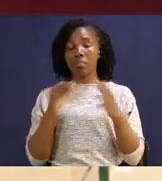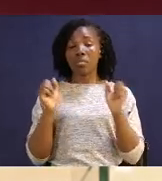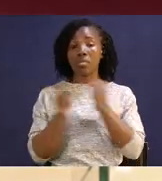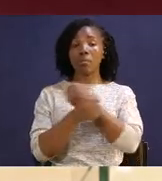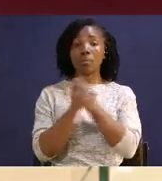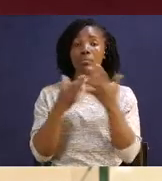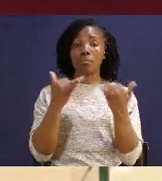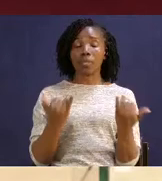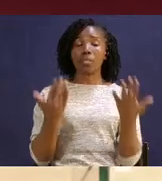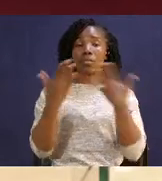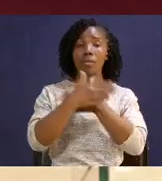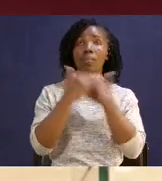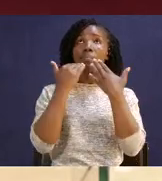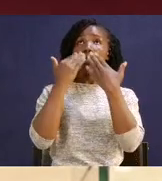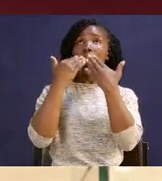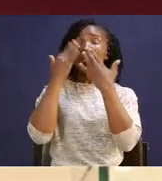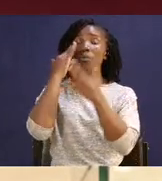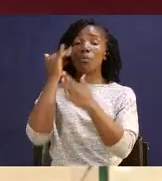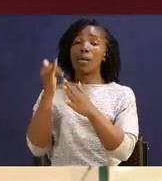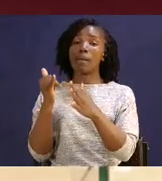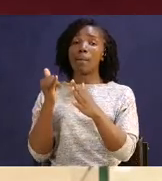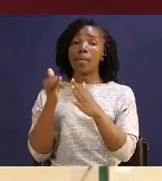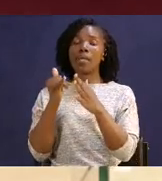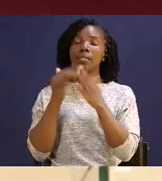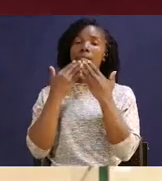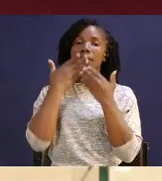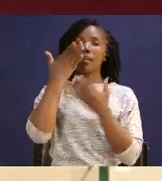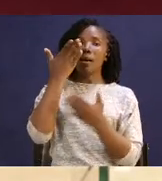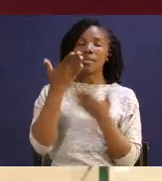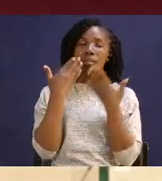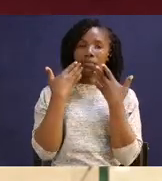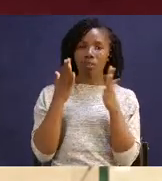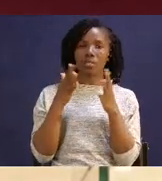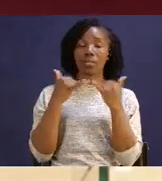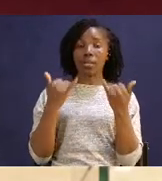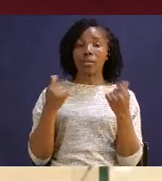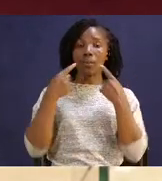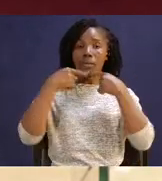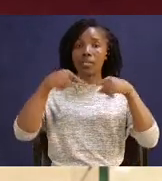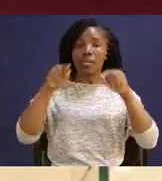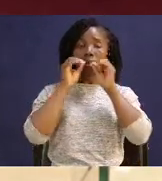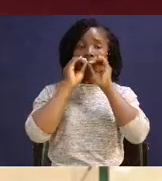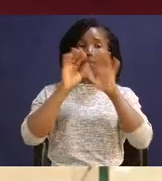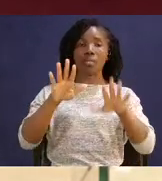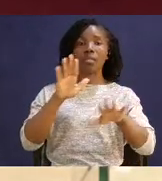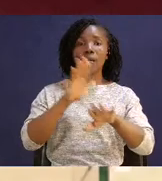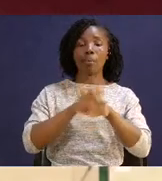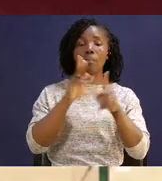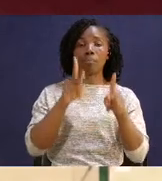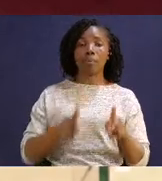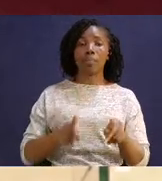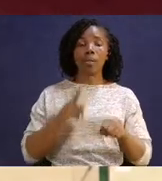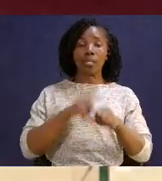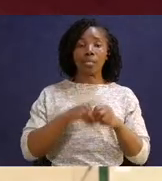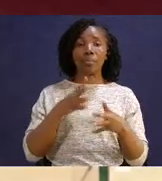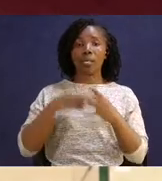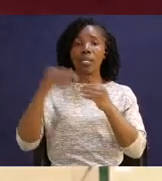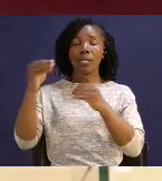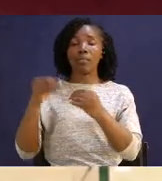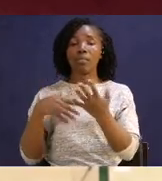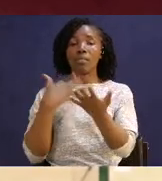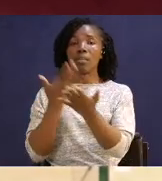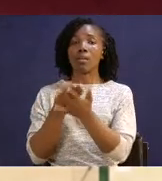I thank you because it is done. And now I declare this blessing upon your people tonight as they leave, that God, they will reach their